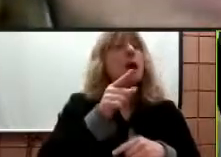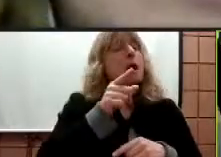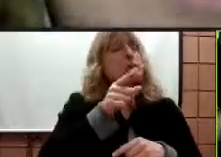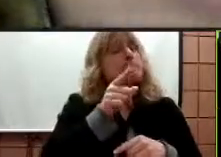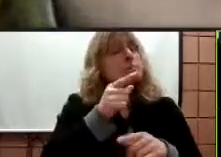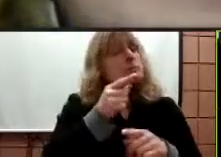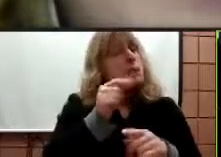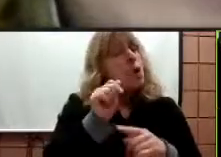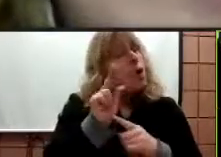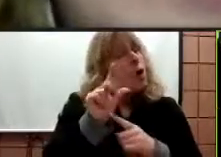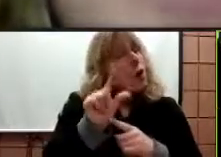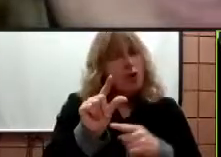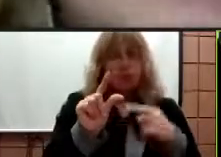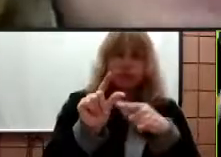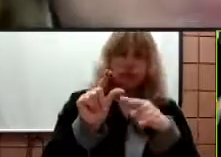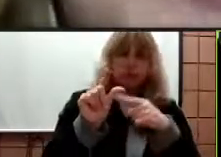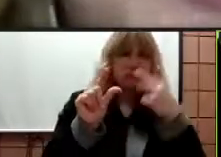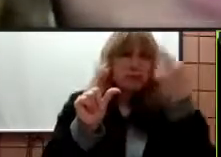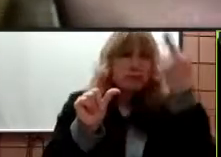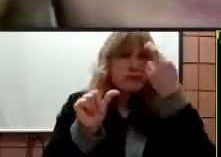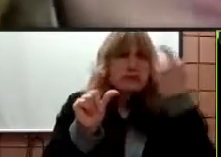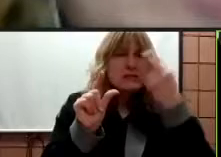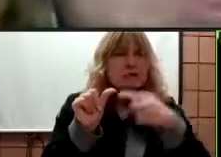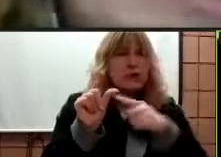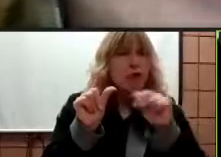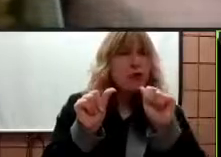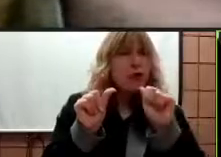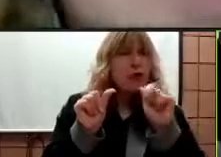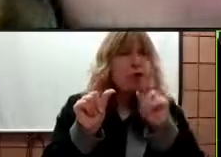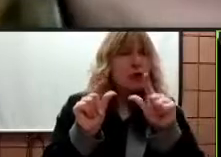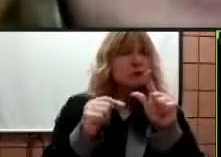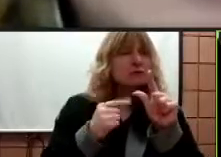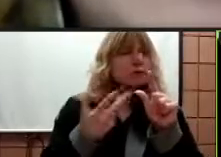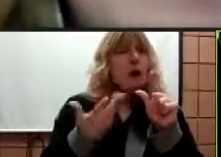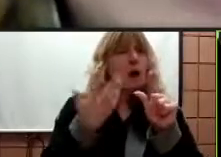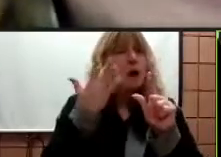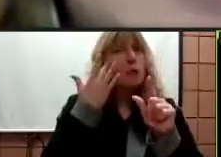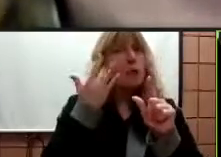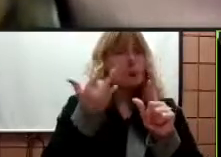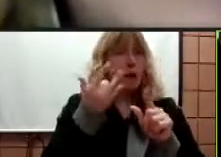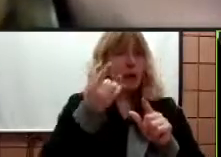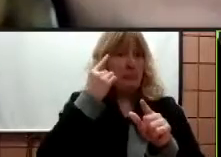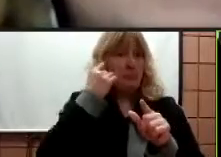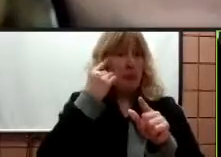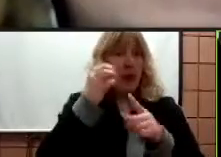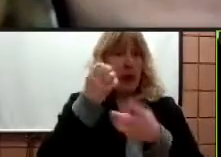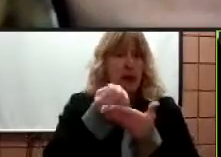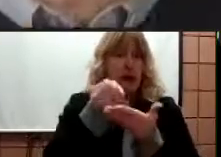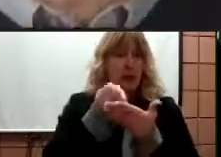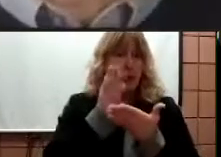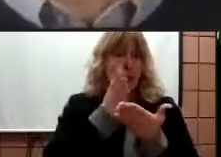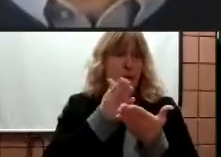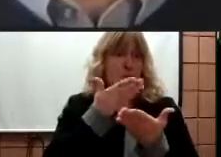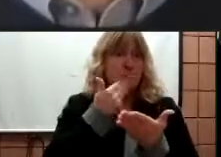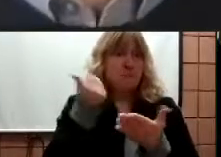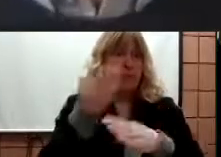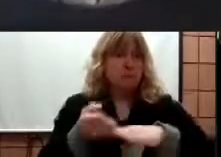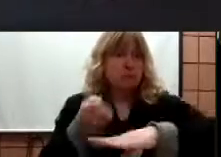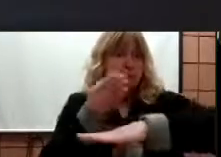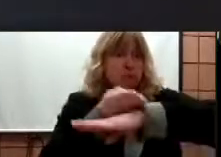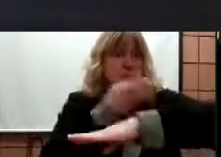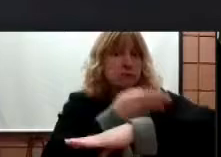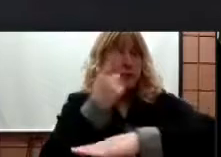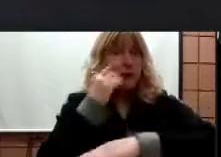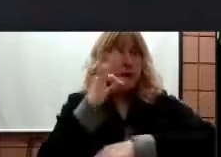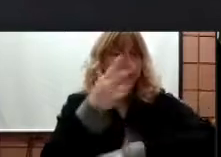because they're hoping that the economy will look different in August because of the vaccine? Yeah, everybody's playing a wait and see game.